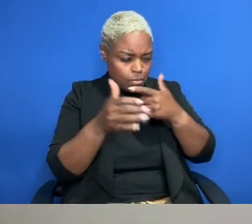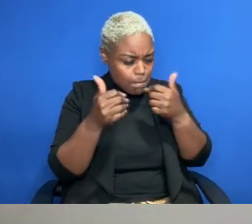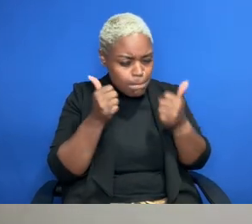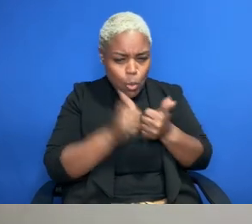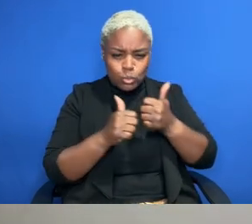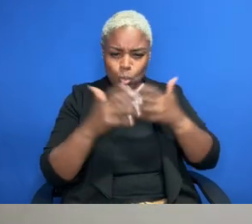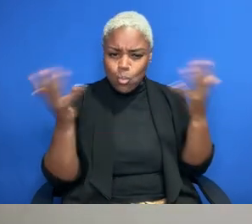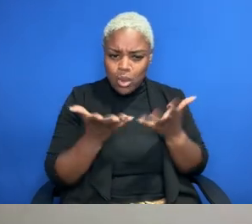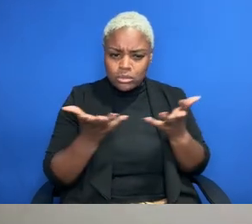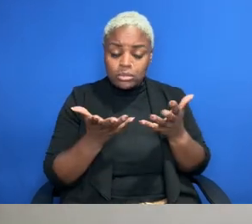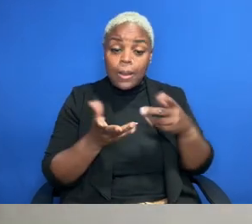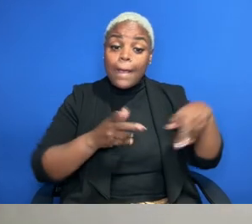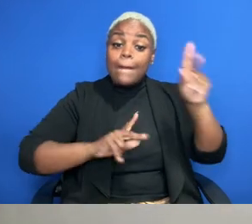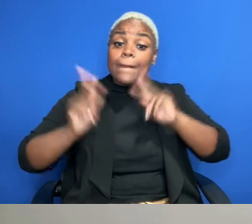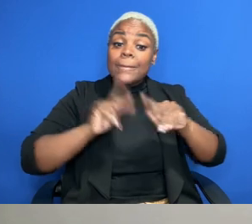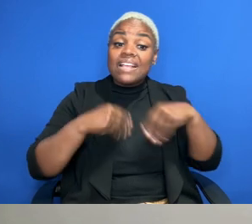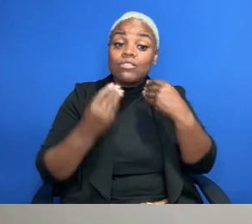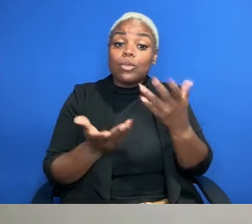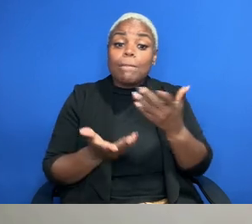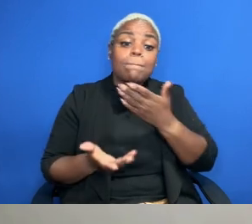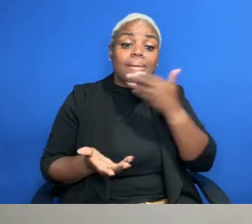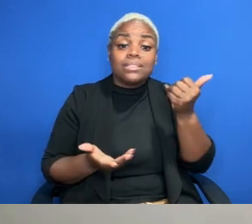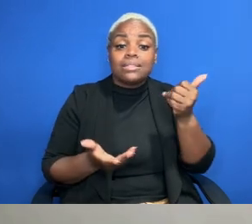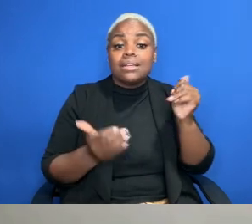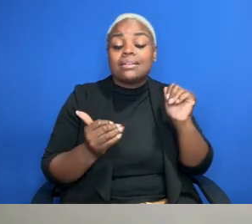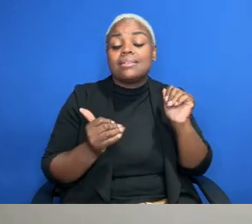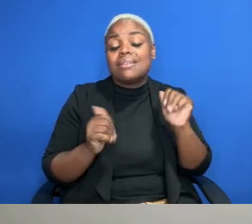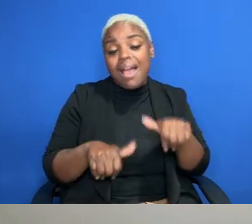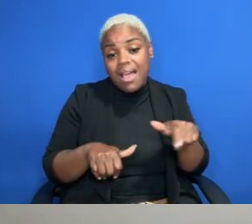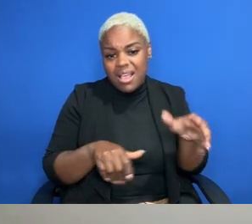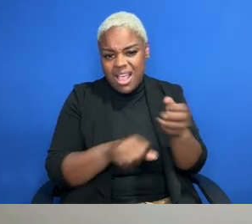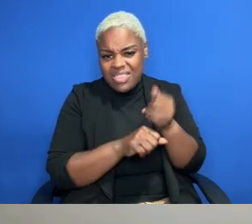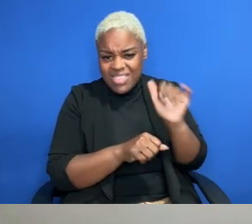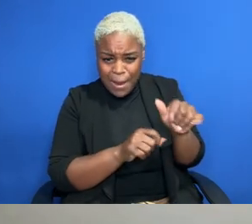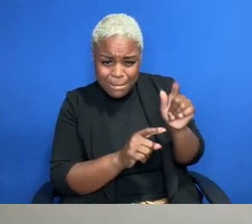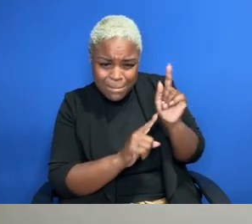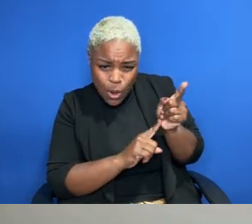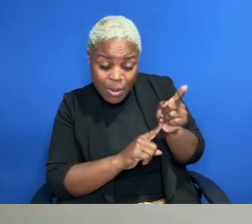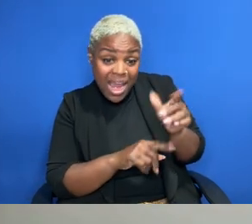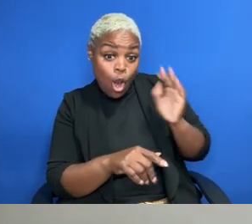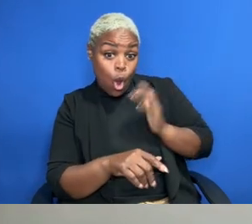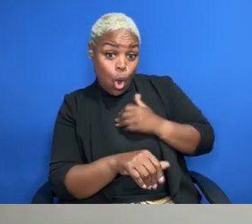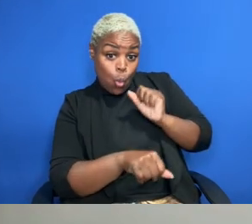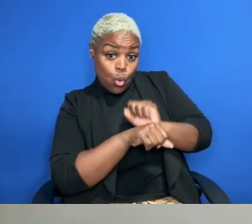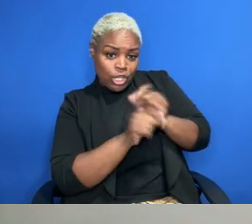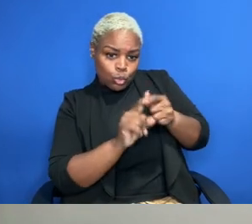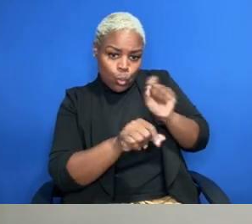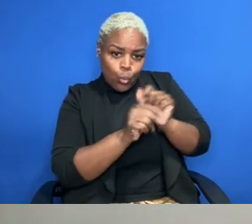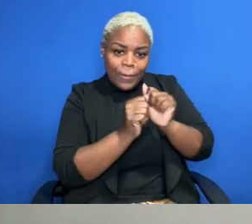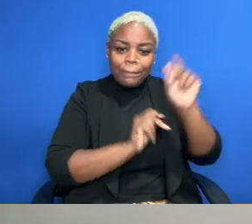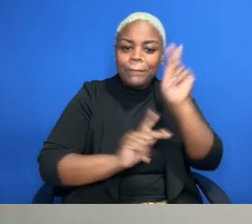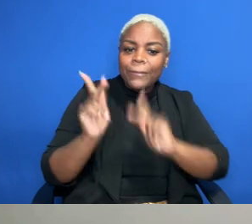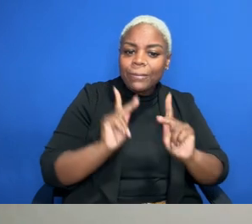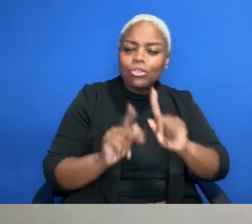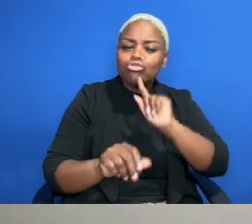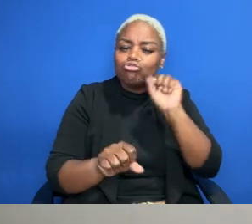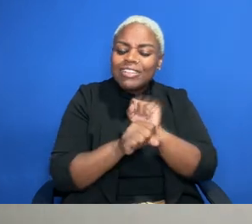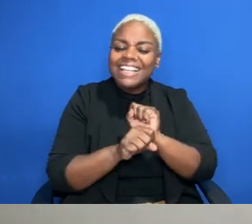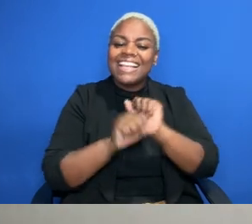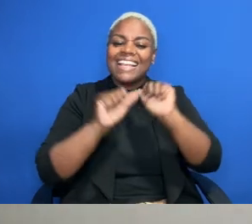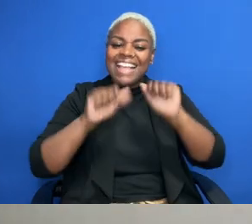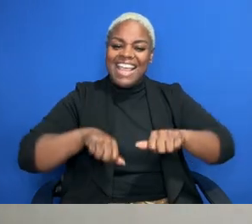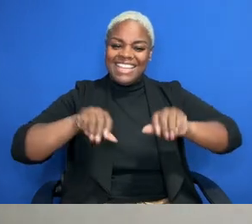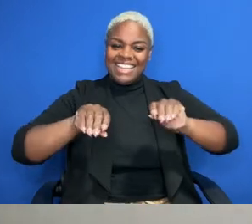first and foremost about that, that people are giving you the best they've got. at the moment. And our work is